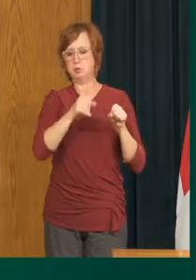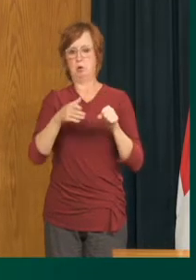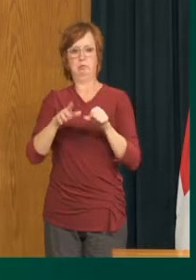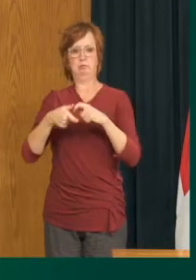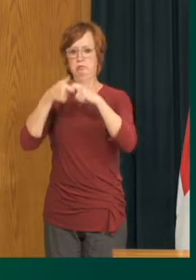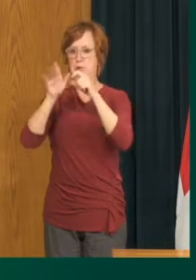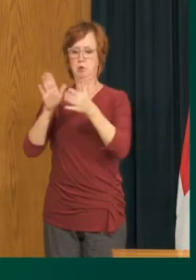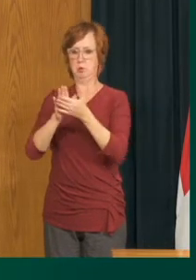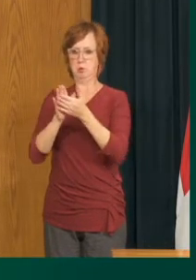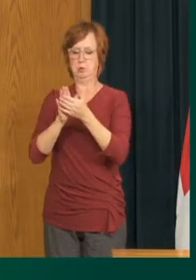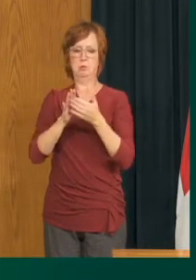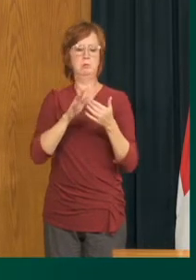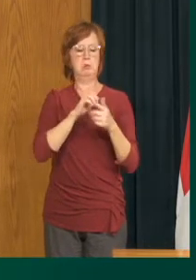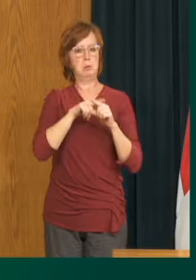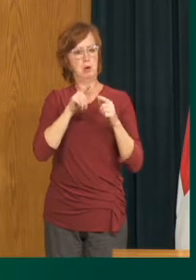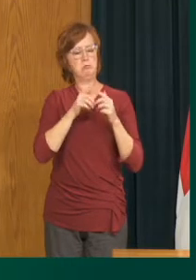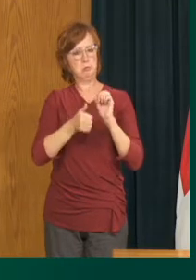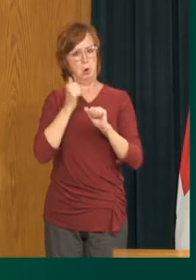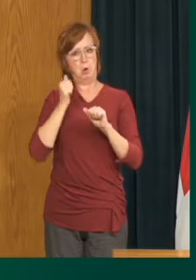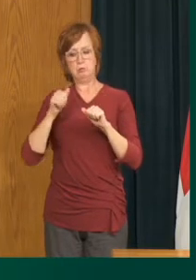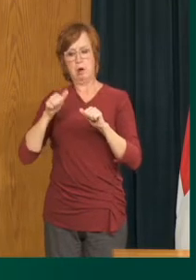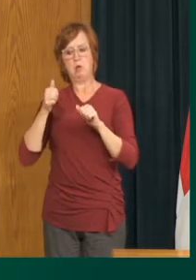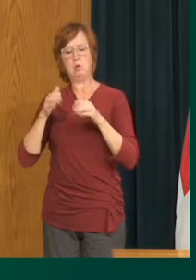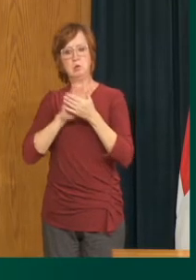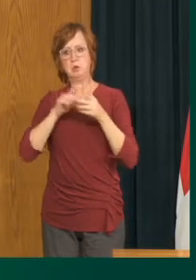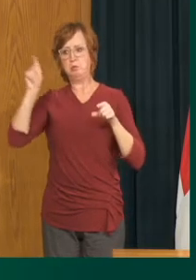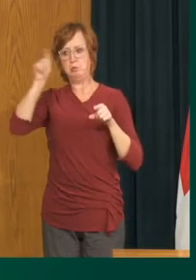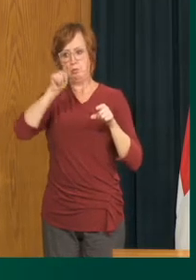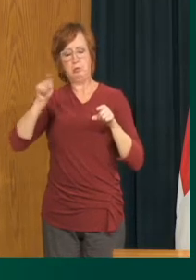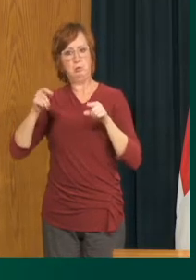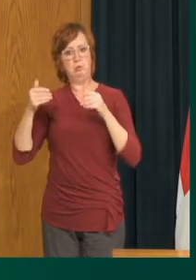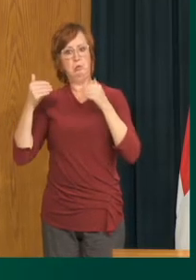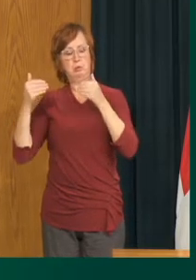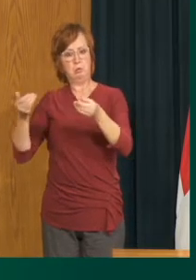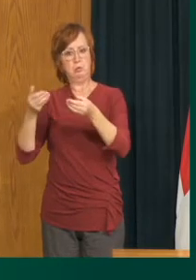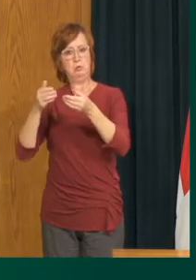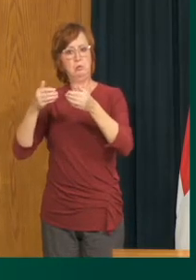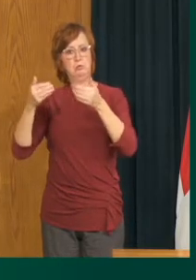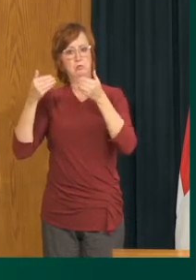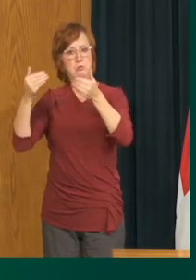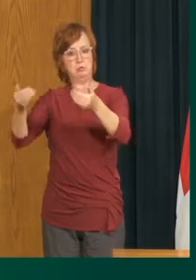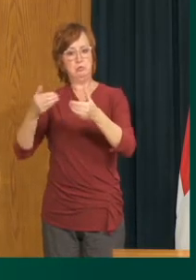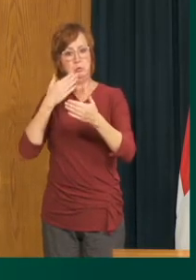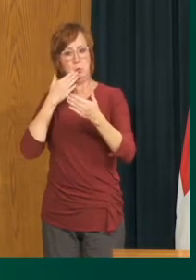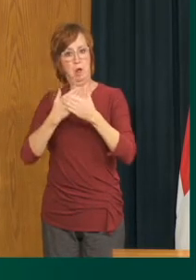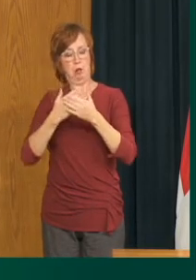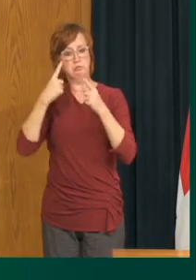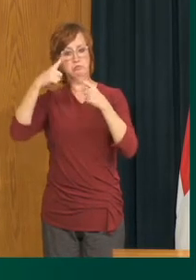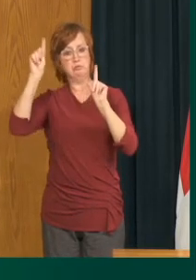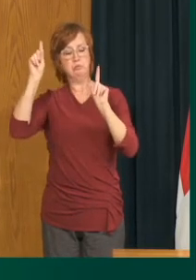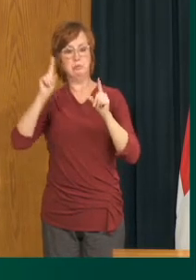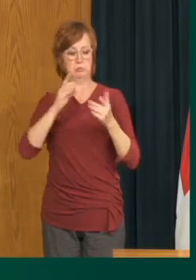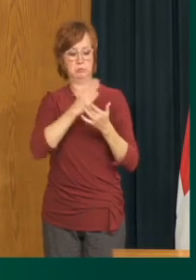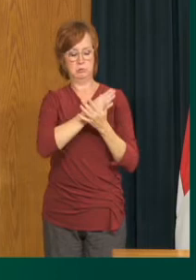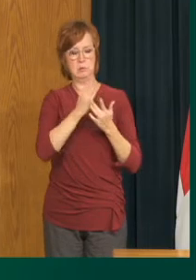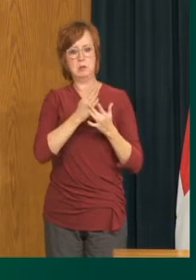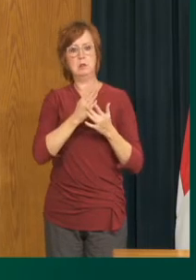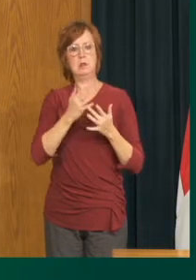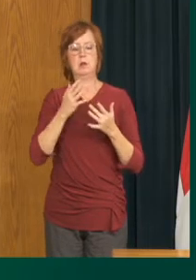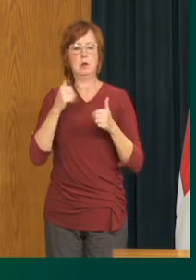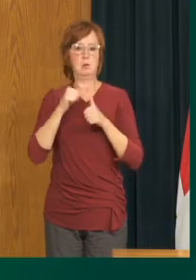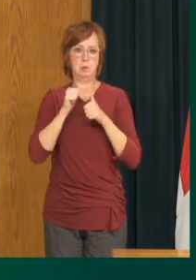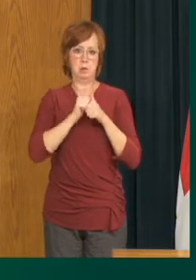reopening overall is going smoothly. And again, as long as children and staff who are unwell stay